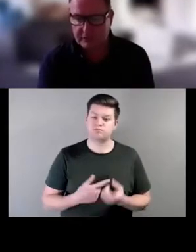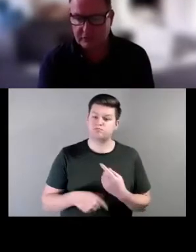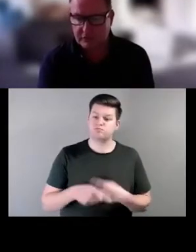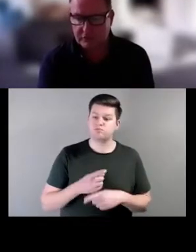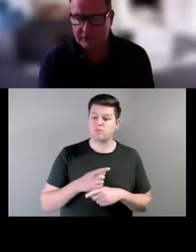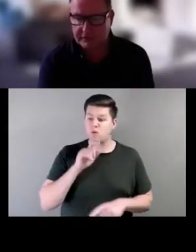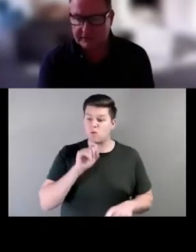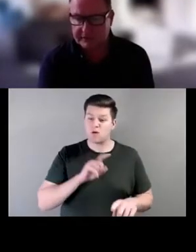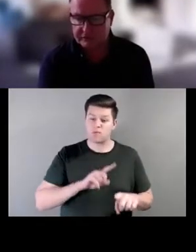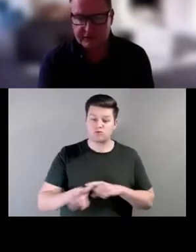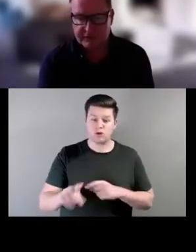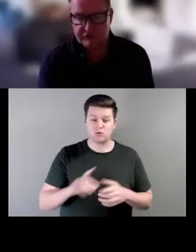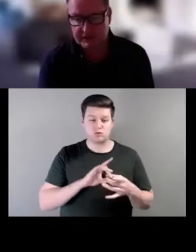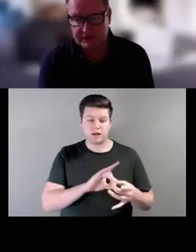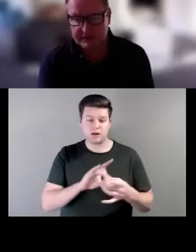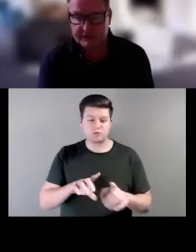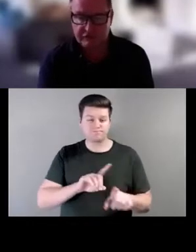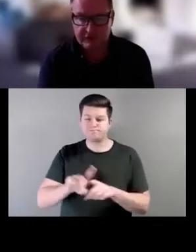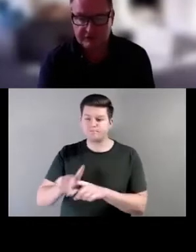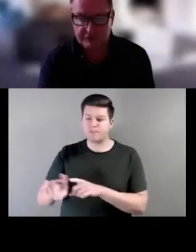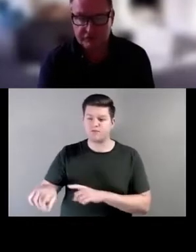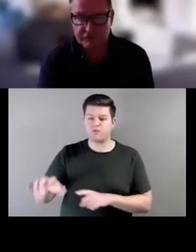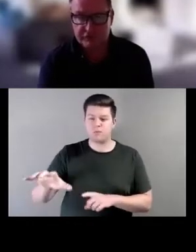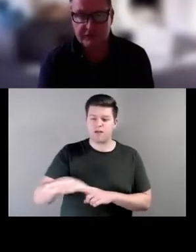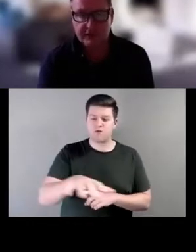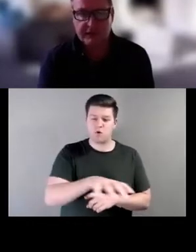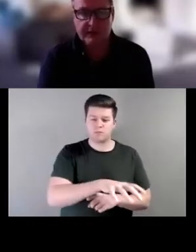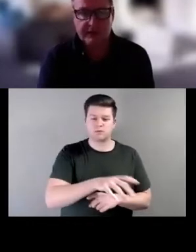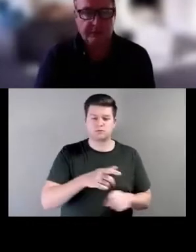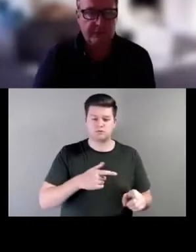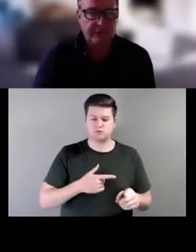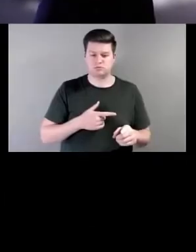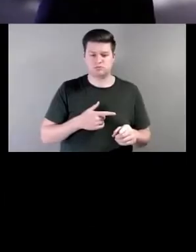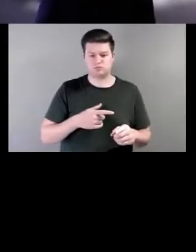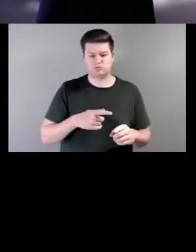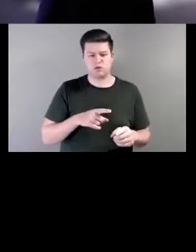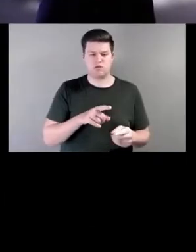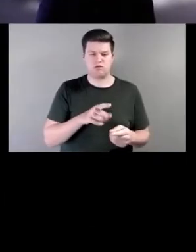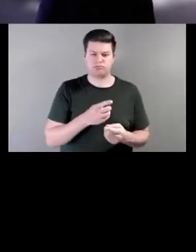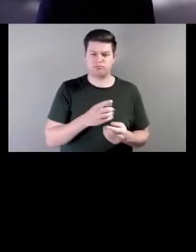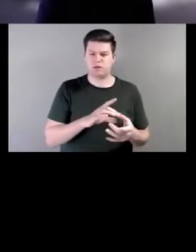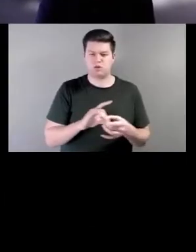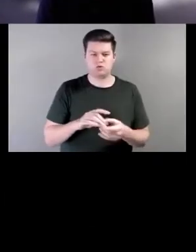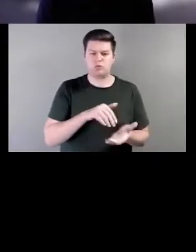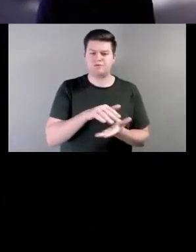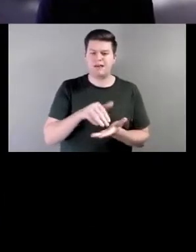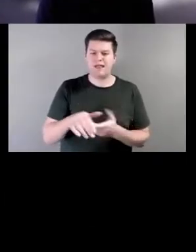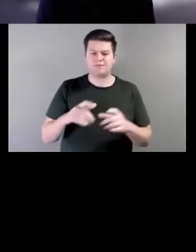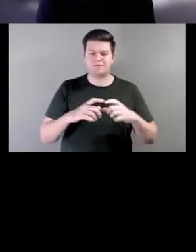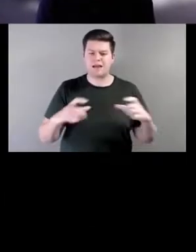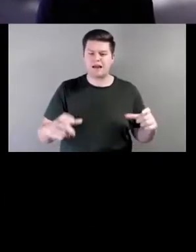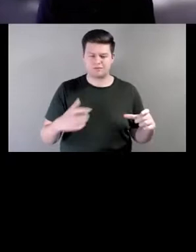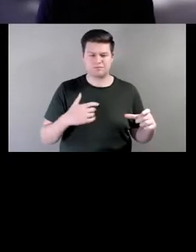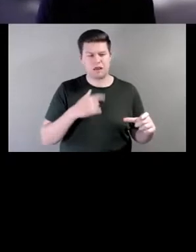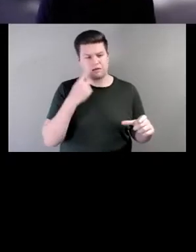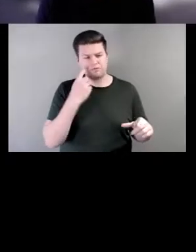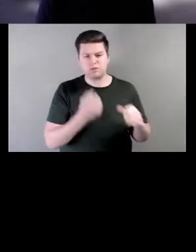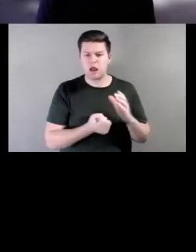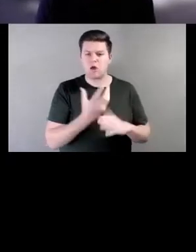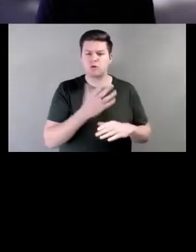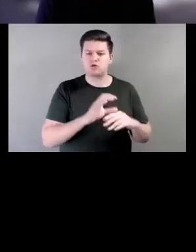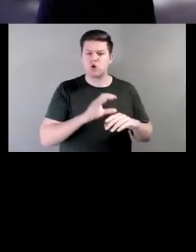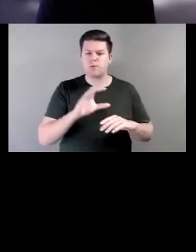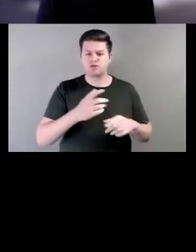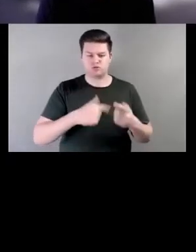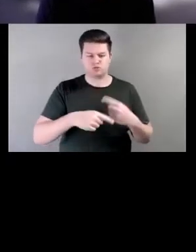Omni or Trainline and Travel Fusion, and the commission that we get back from those aggregators, we